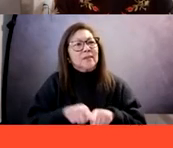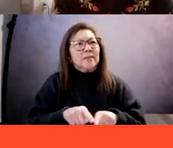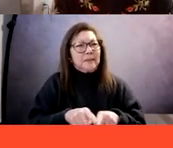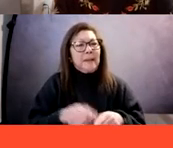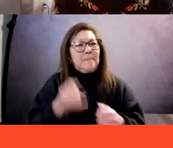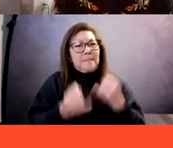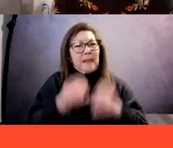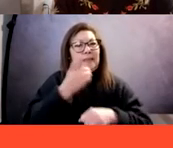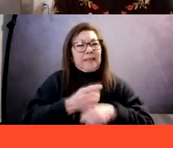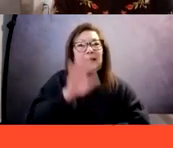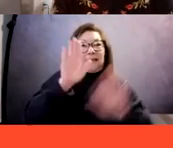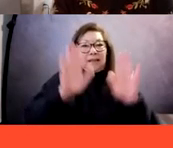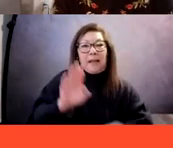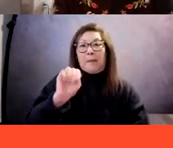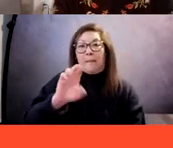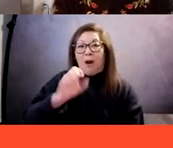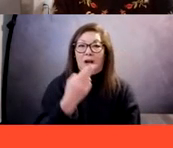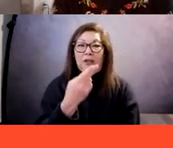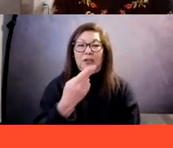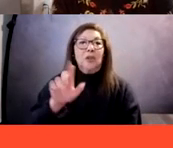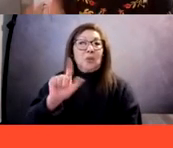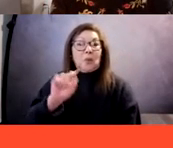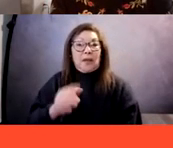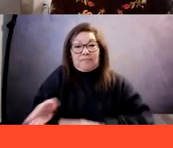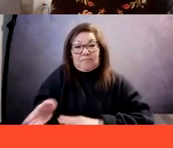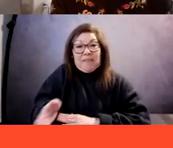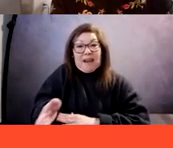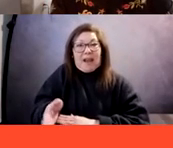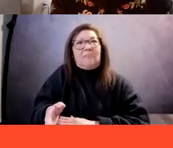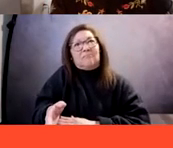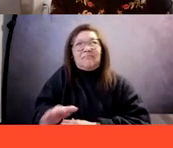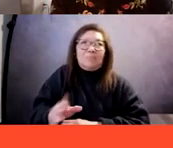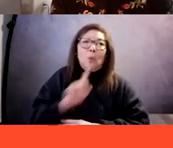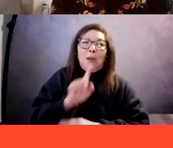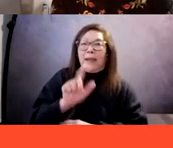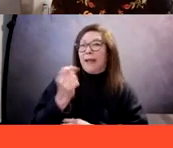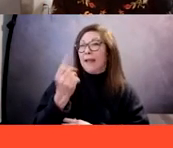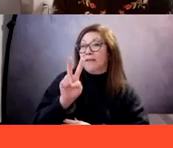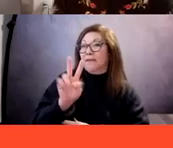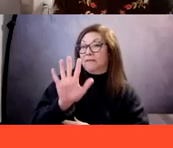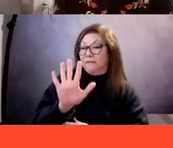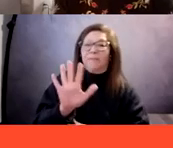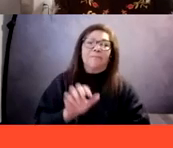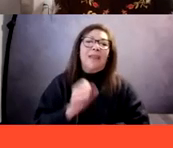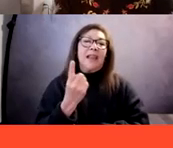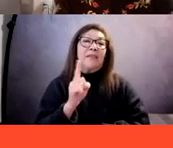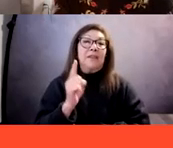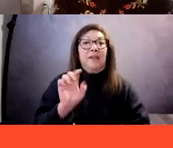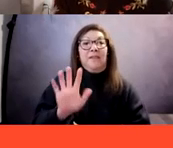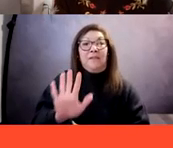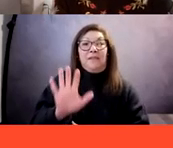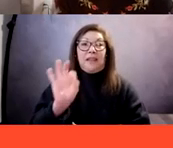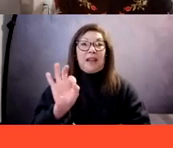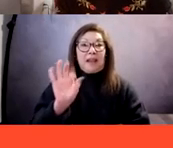deadline, Sunday, March 20th at midnight, actually 11:59 p.m. Eastern time. So if you know of